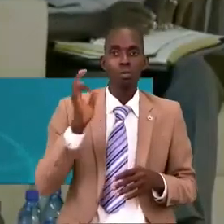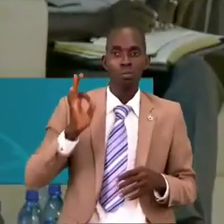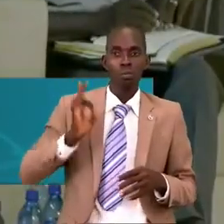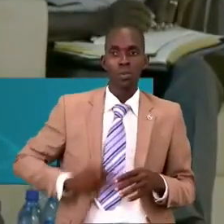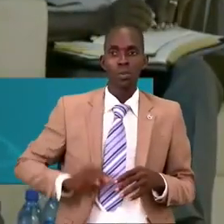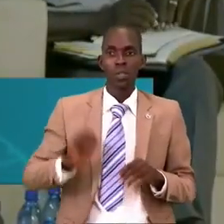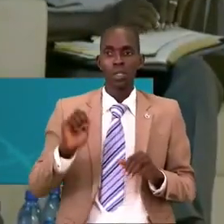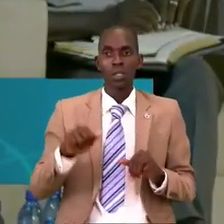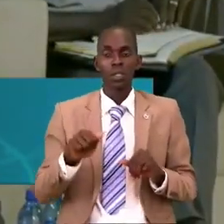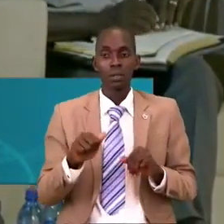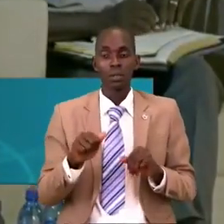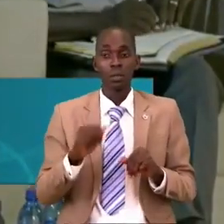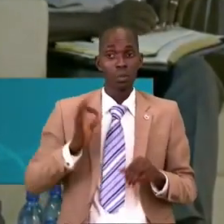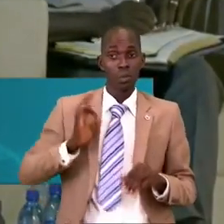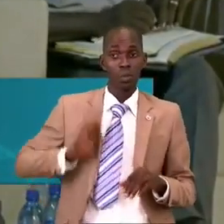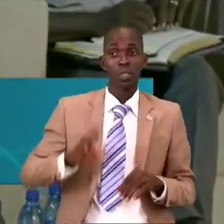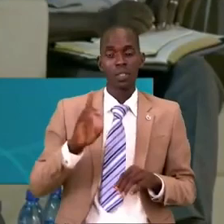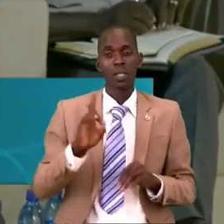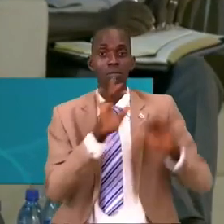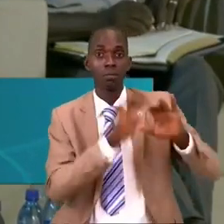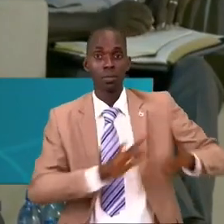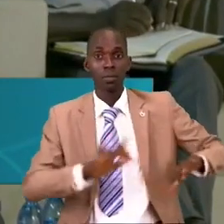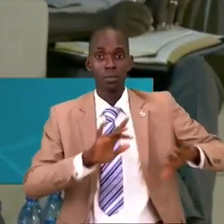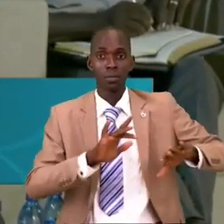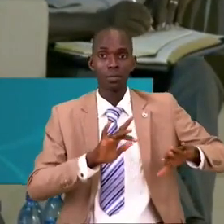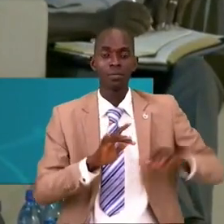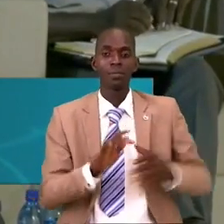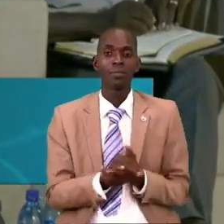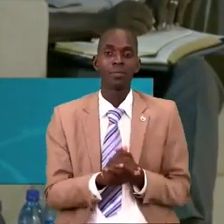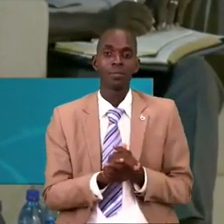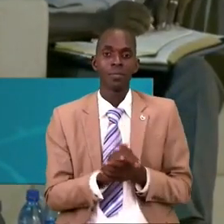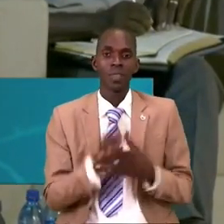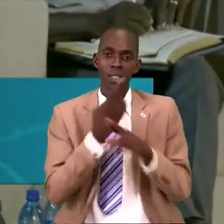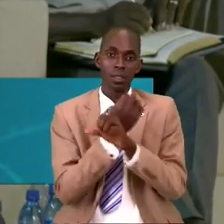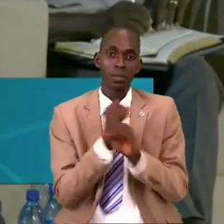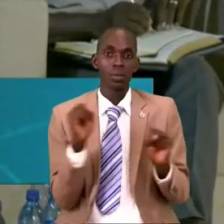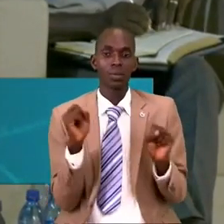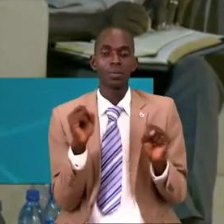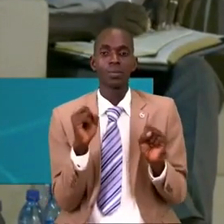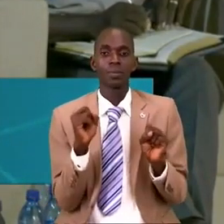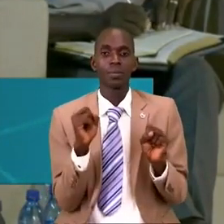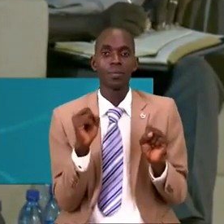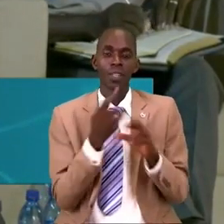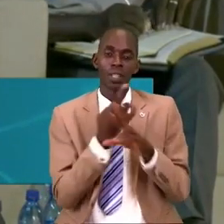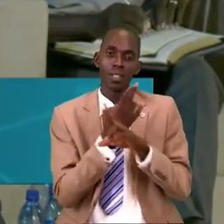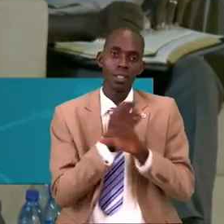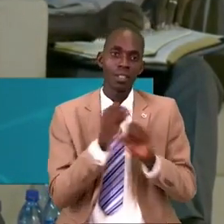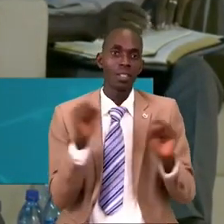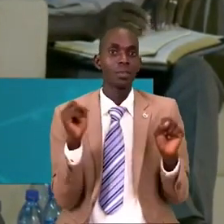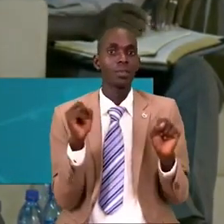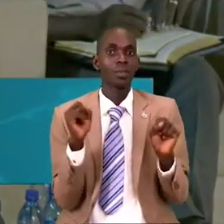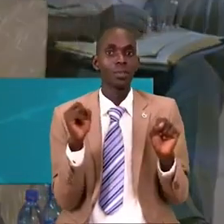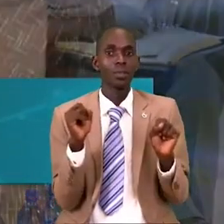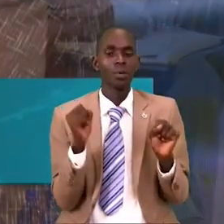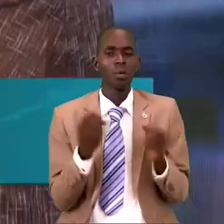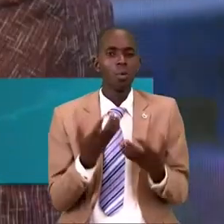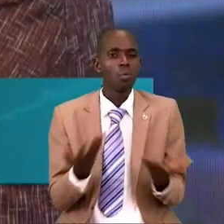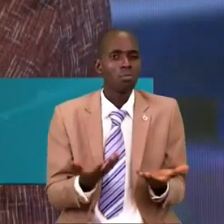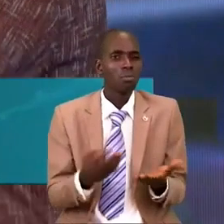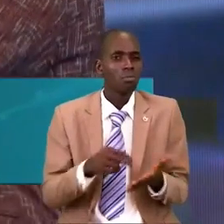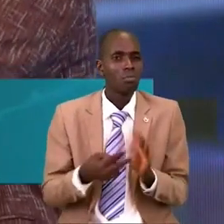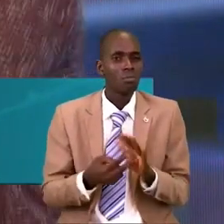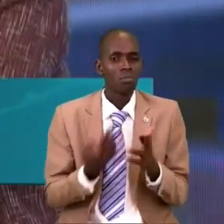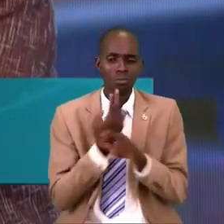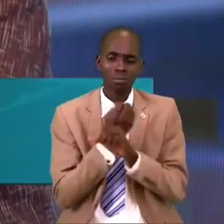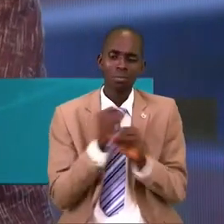Redemption, what does that mean? You're being in the slave market. You're being in